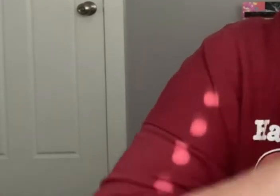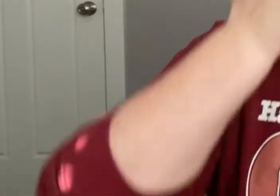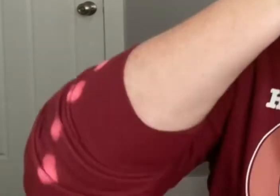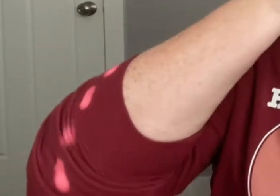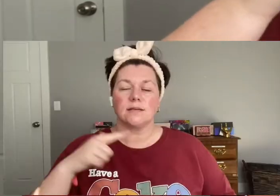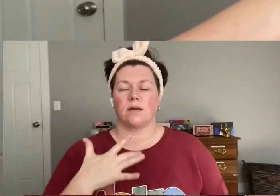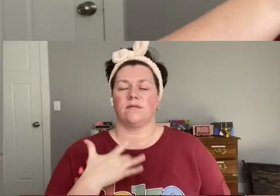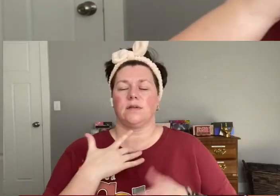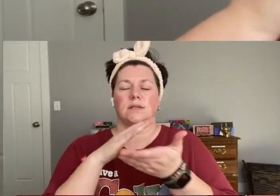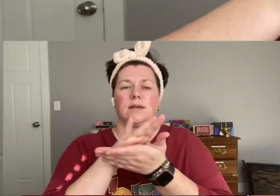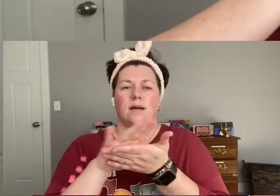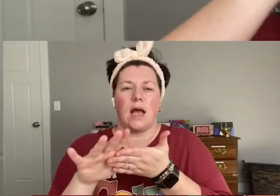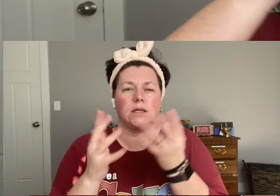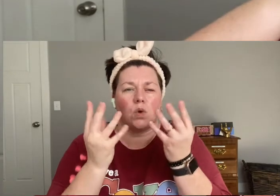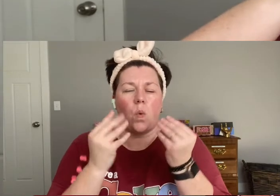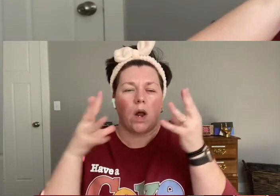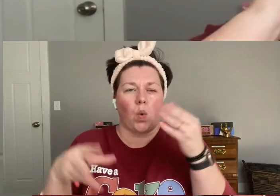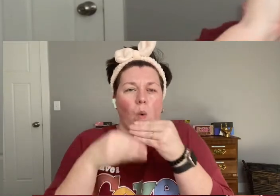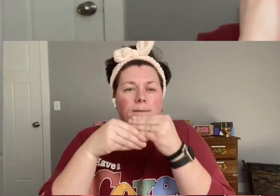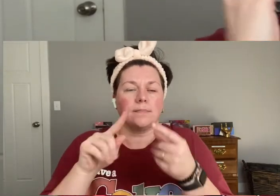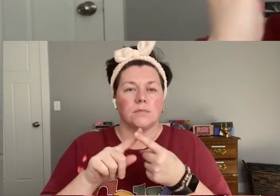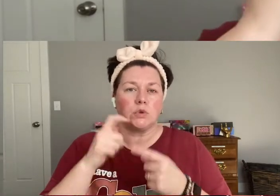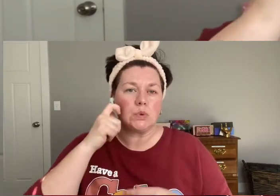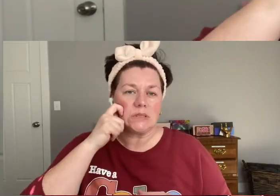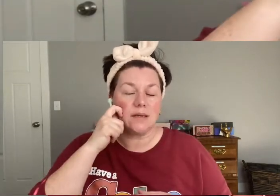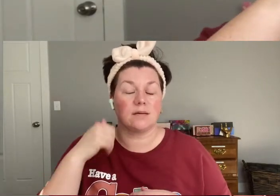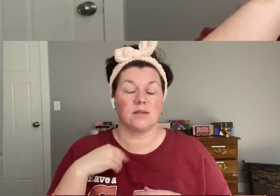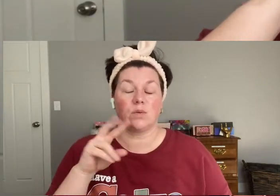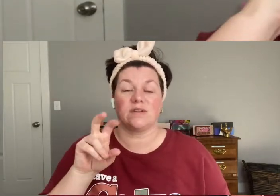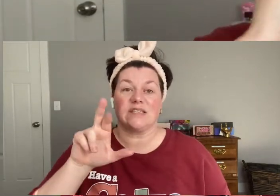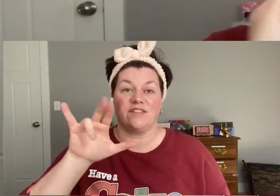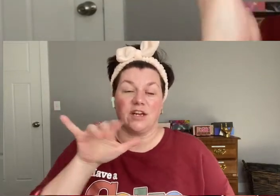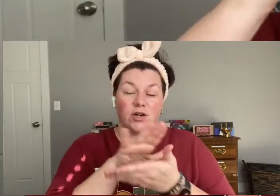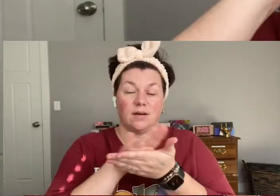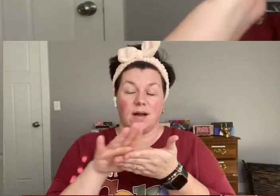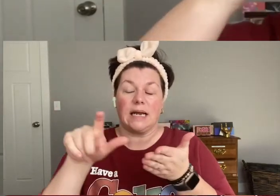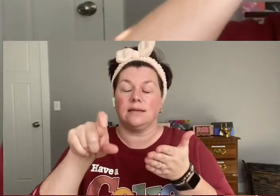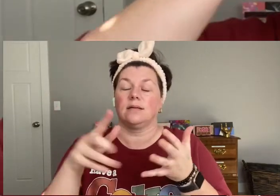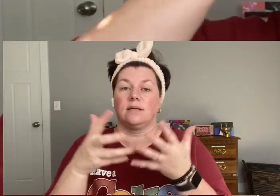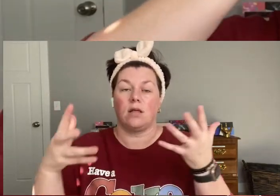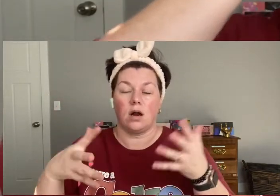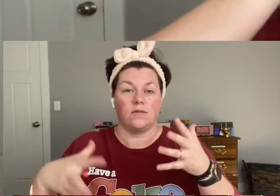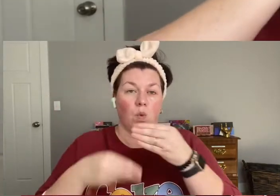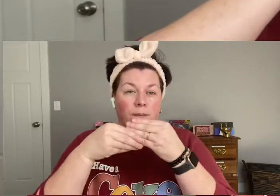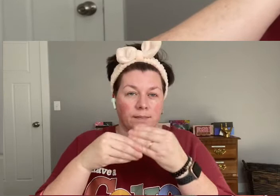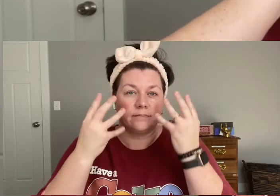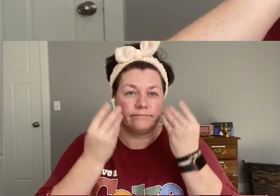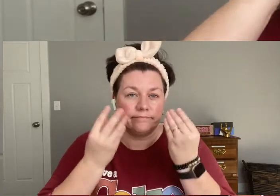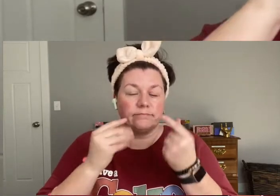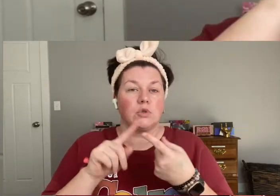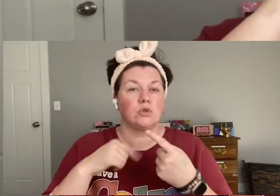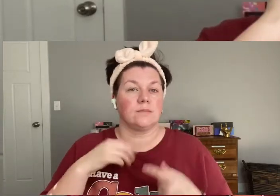Oh, that feels very moisturizing on the skin. My skin needs it so bad after I did